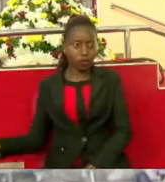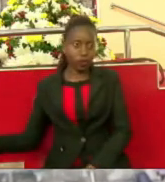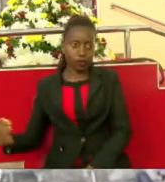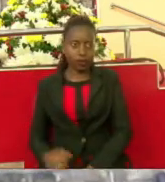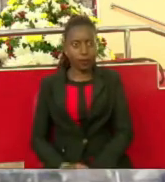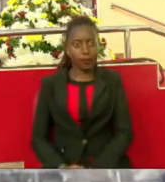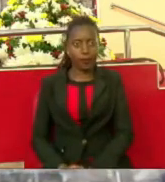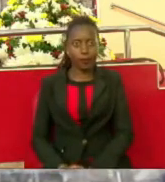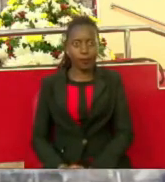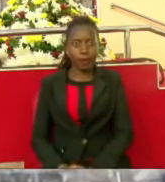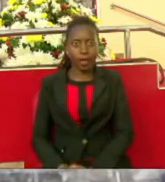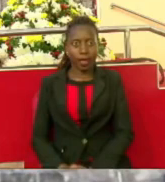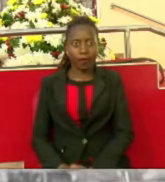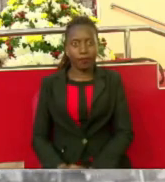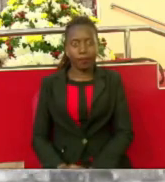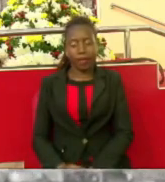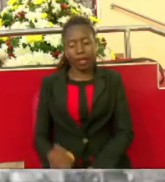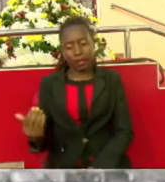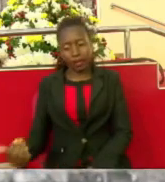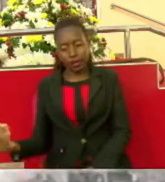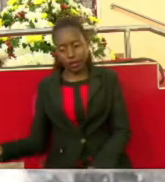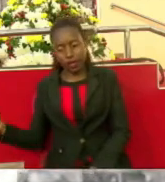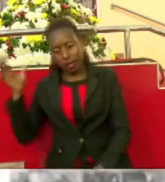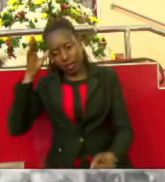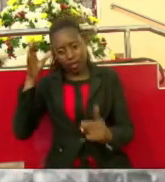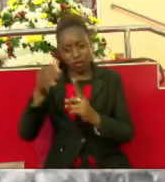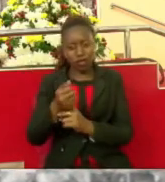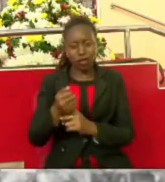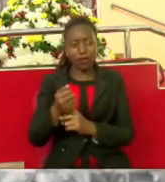So that the child can realize their full potential that God intended for them.